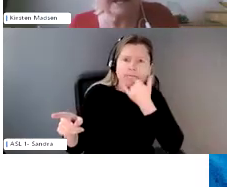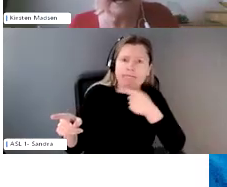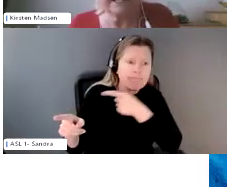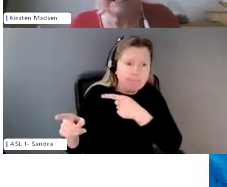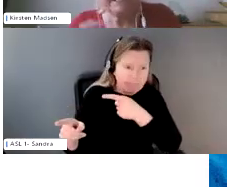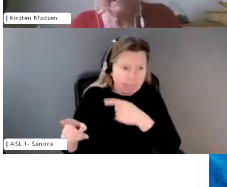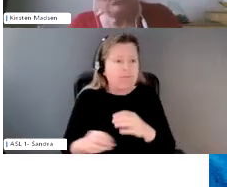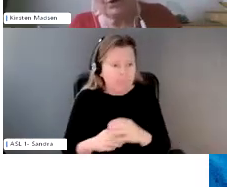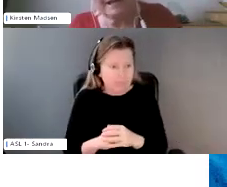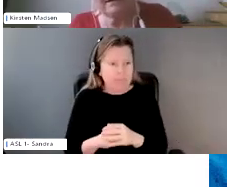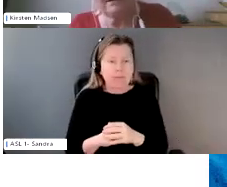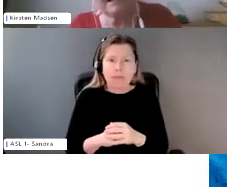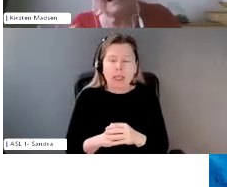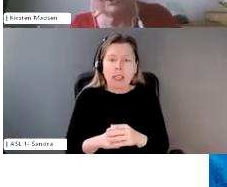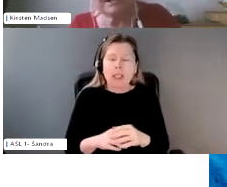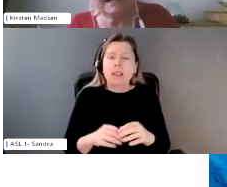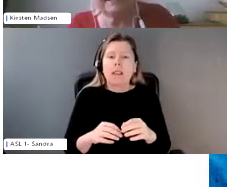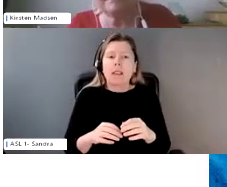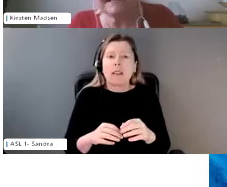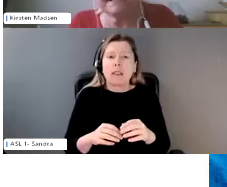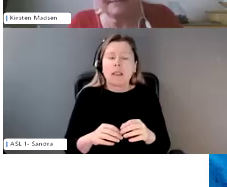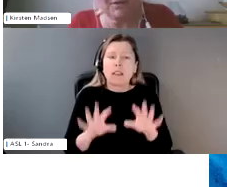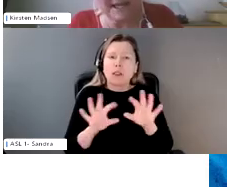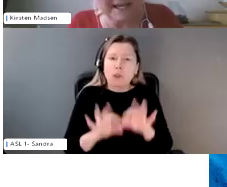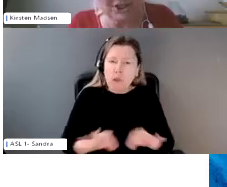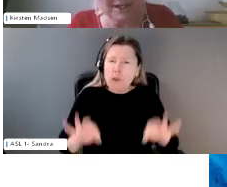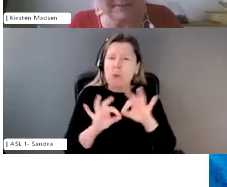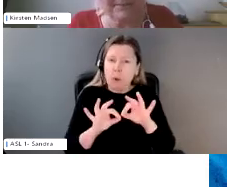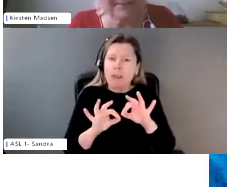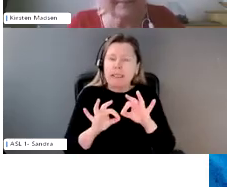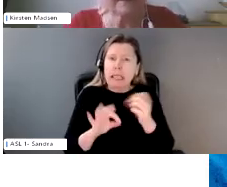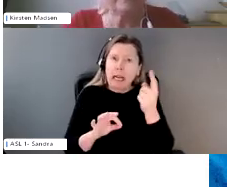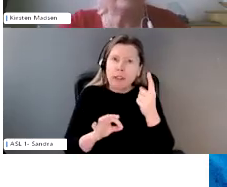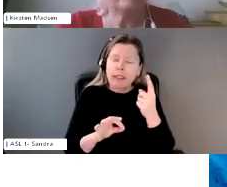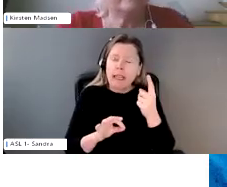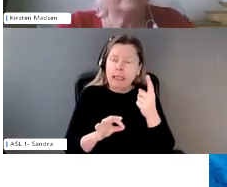perspective taking, and working on understanding miscommunication.